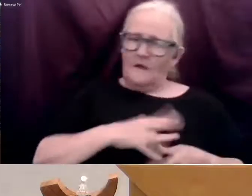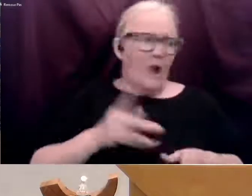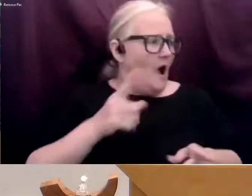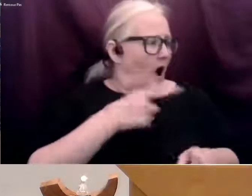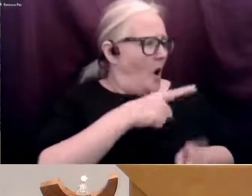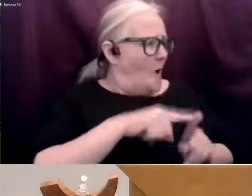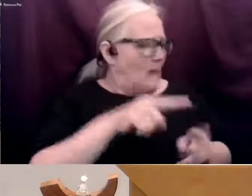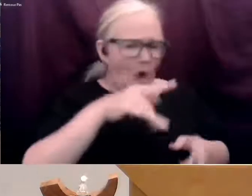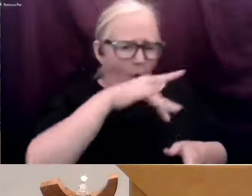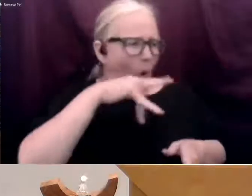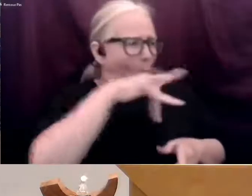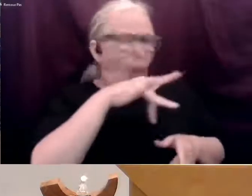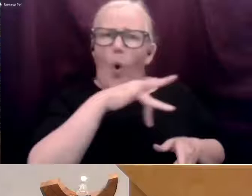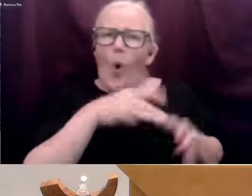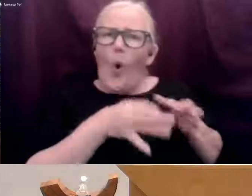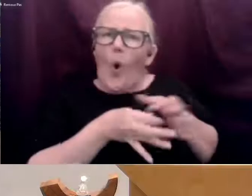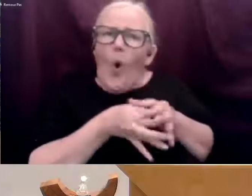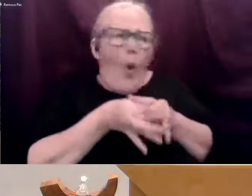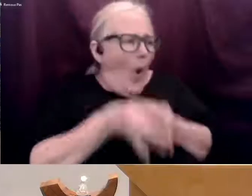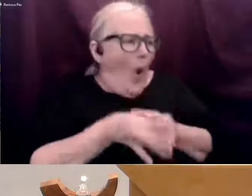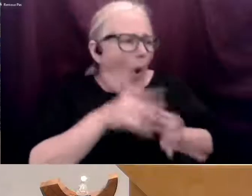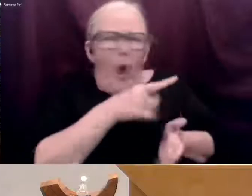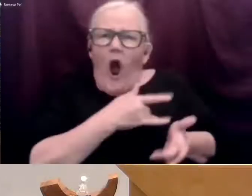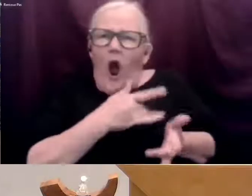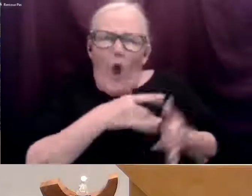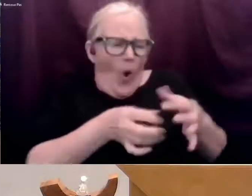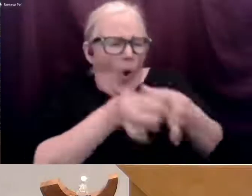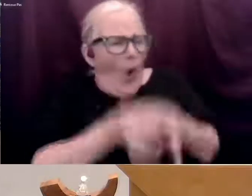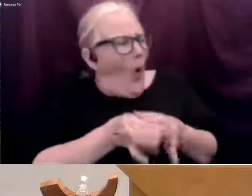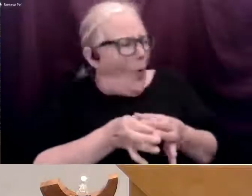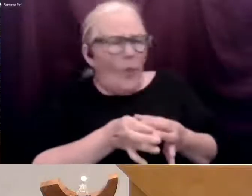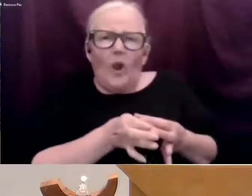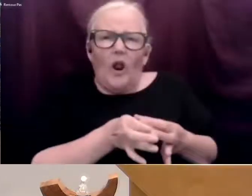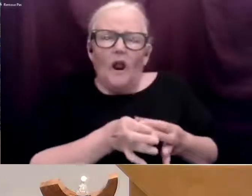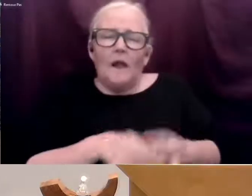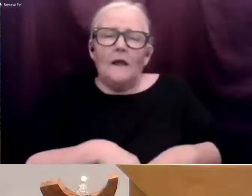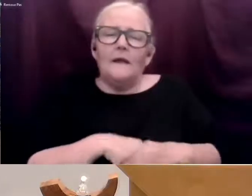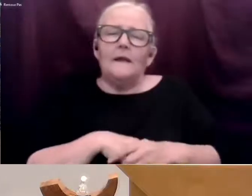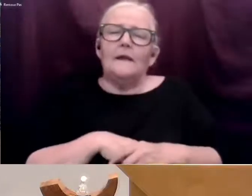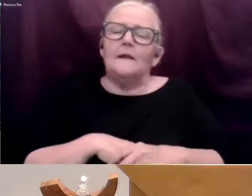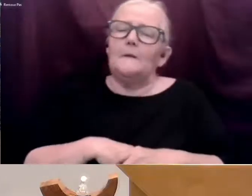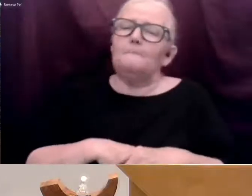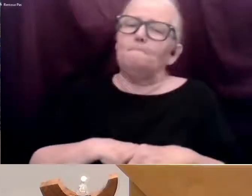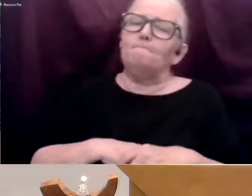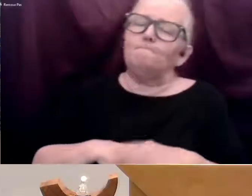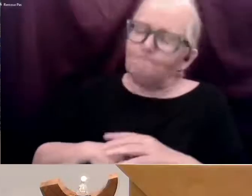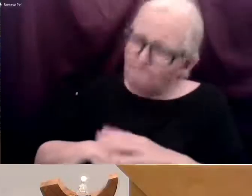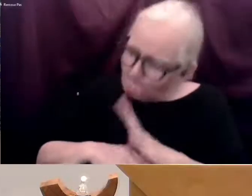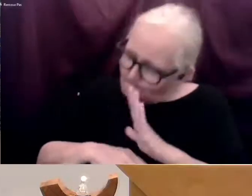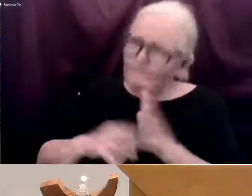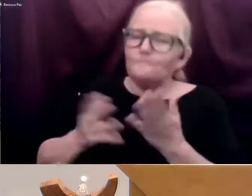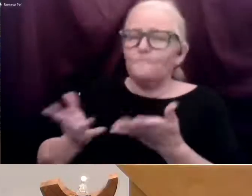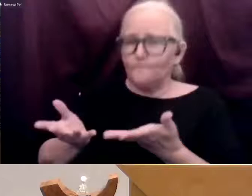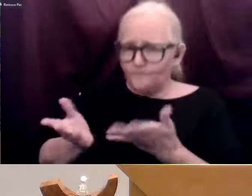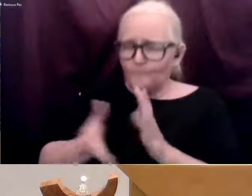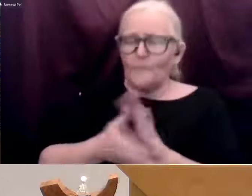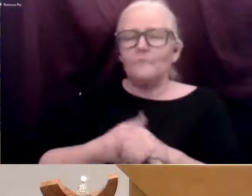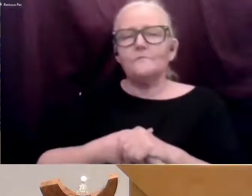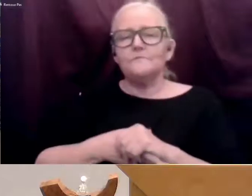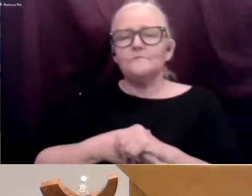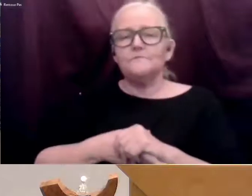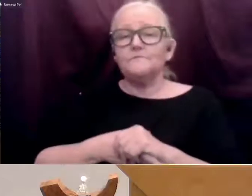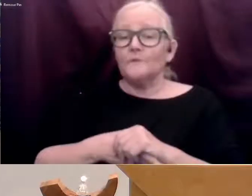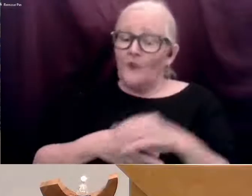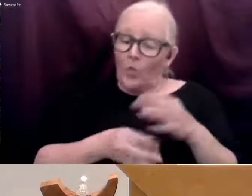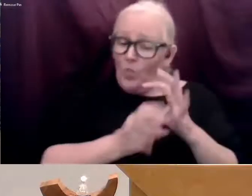your heart there, Carol." And Carol says, "Well, that represents all of the people that I